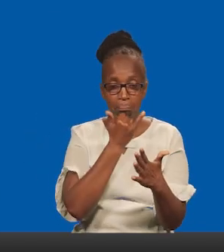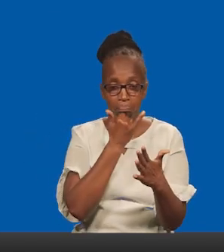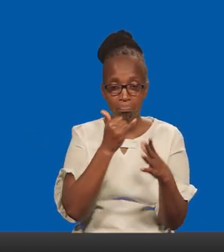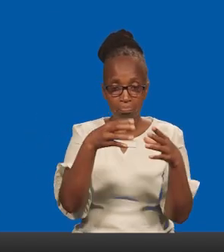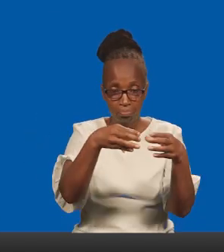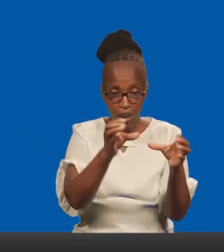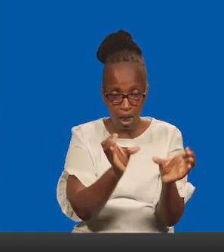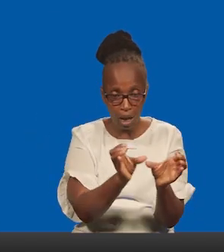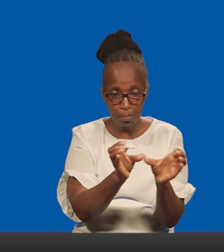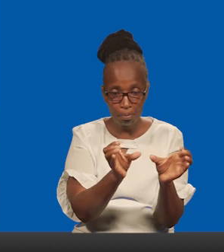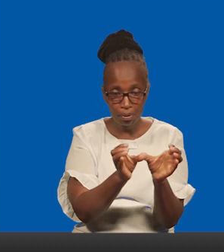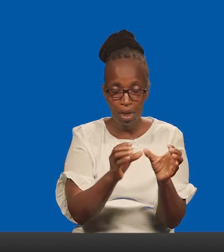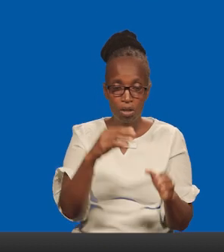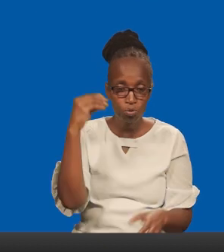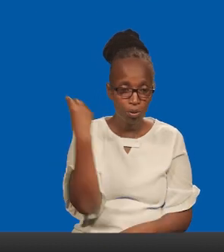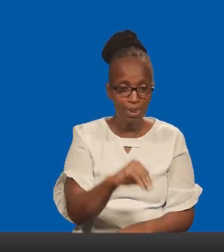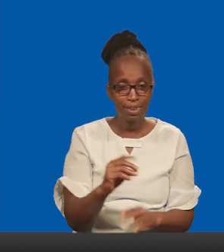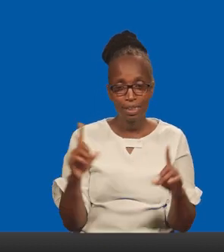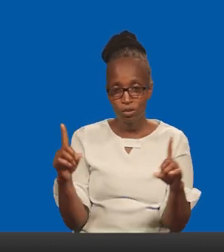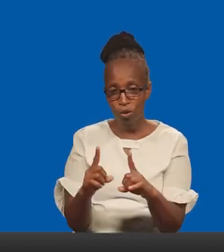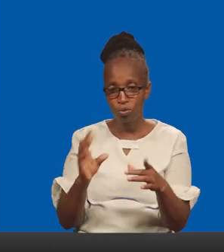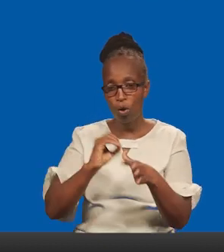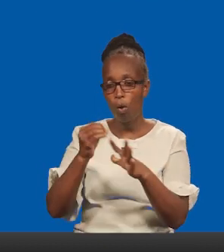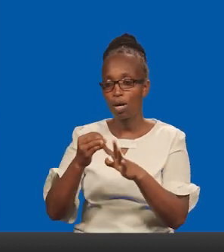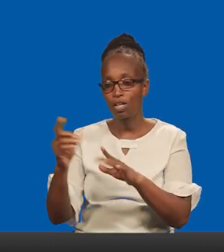If you pick the wrong club,